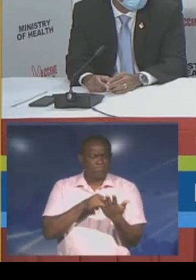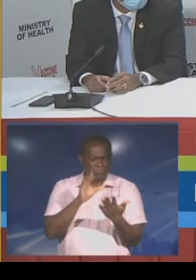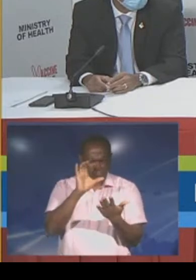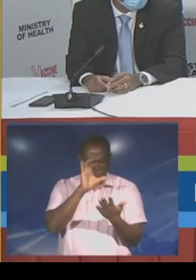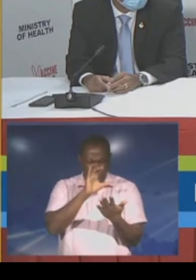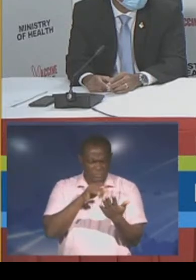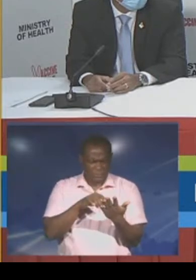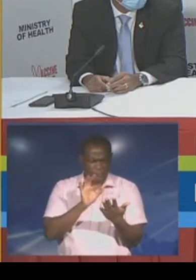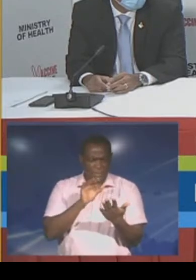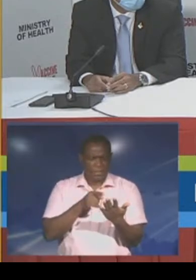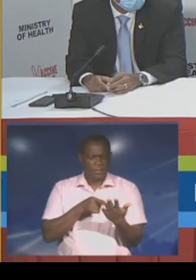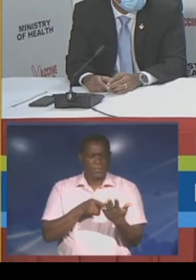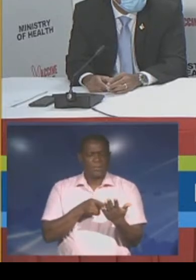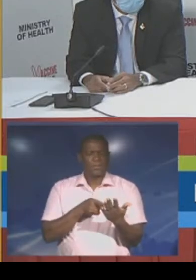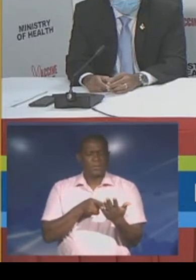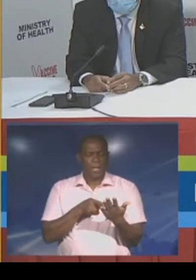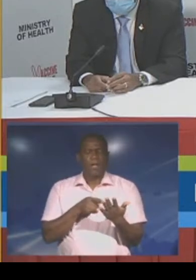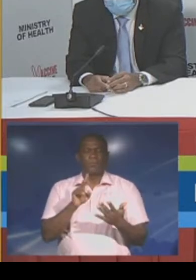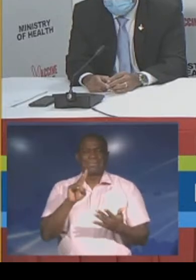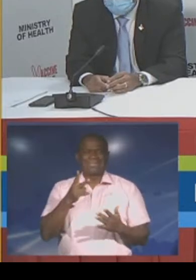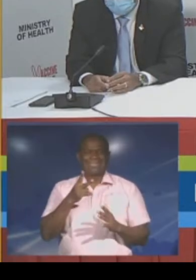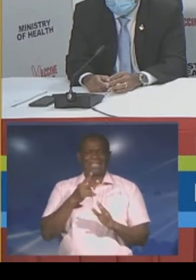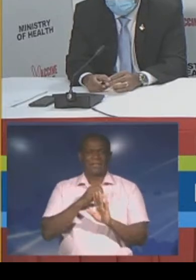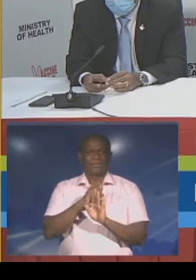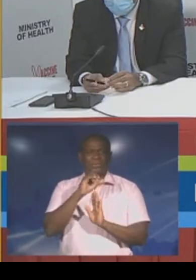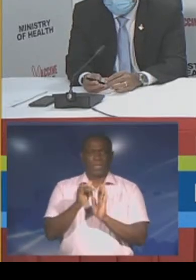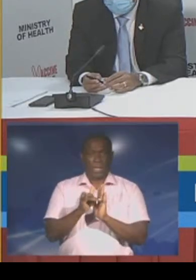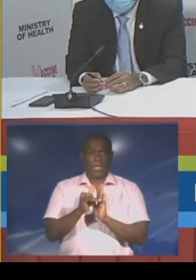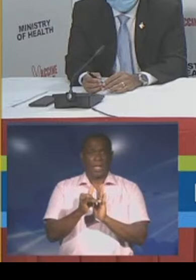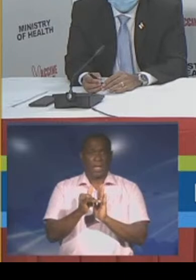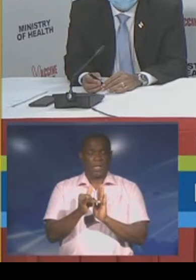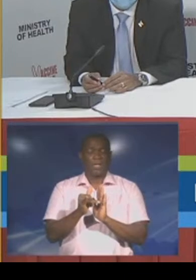Yes, so as of the 2nd of July,